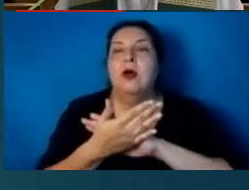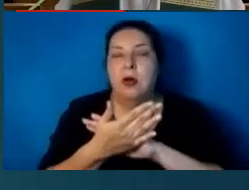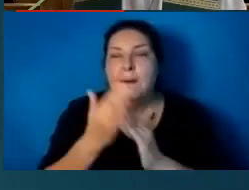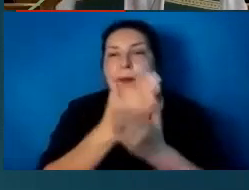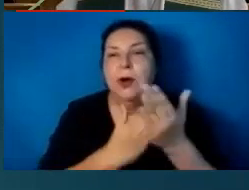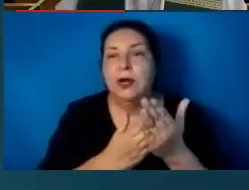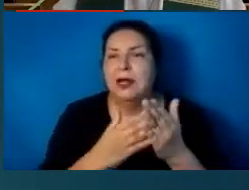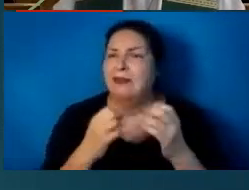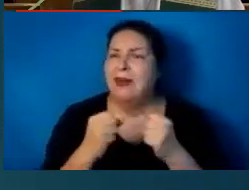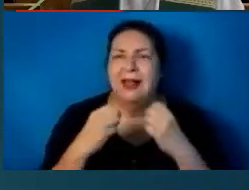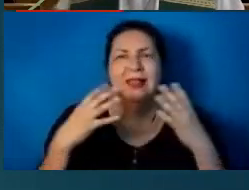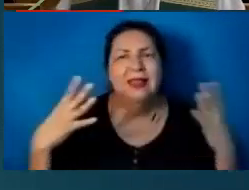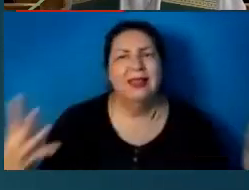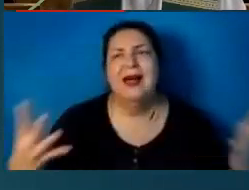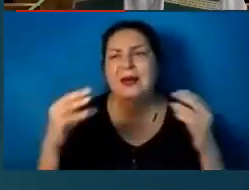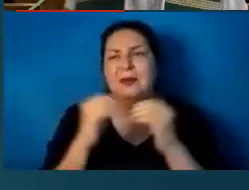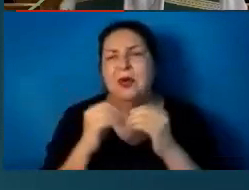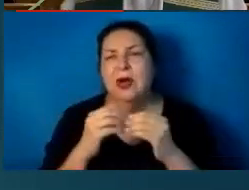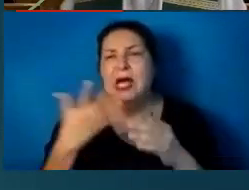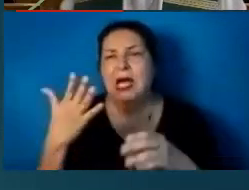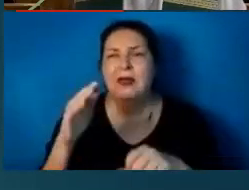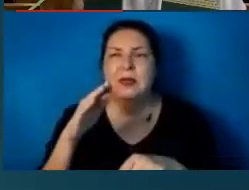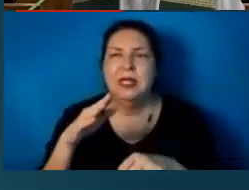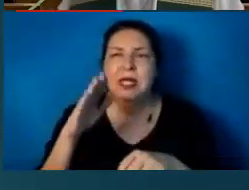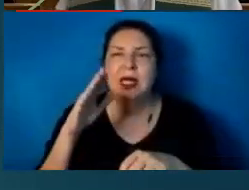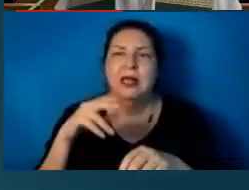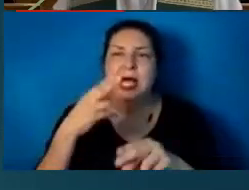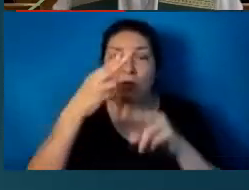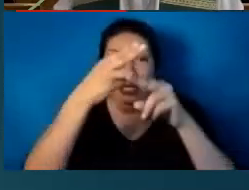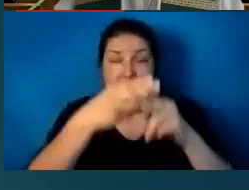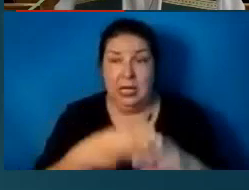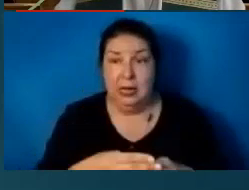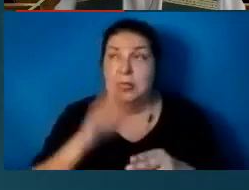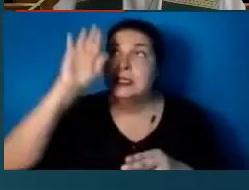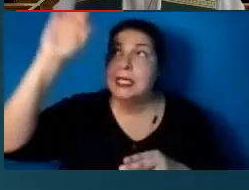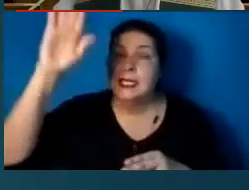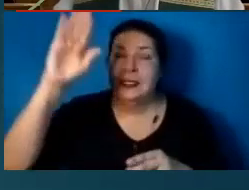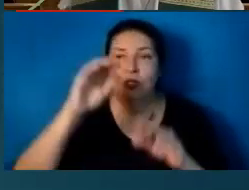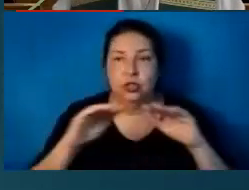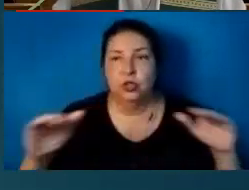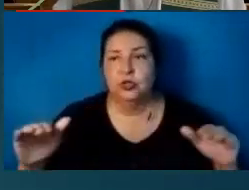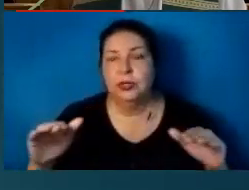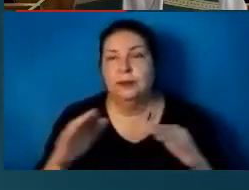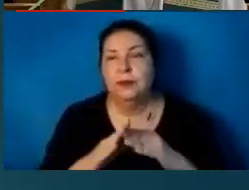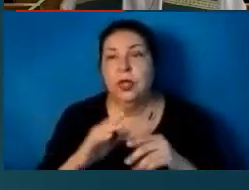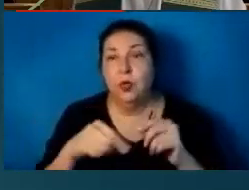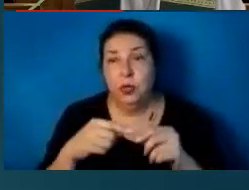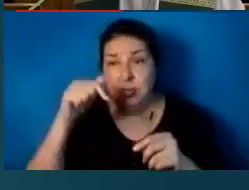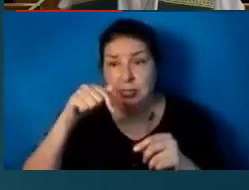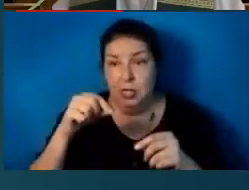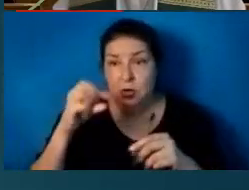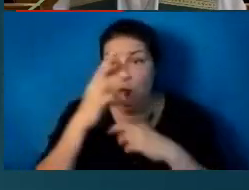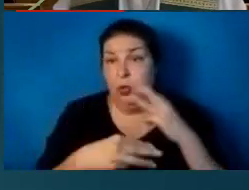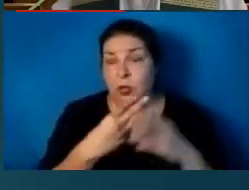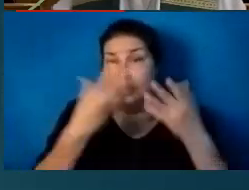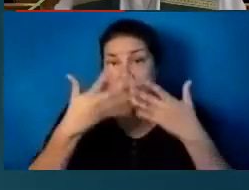more. Having been claimed by God as family, as his own children, when this world is done and